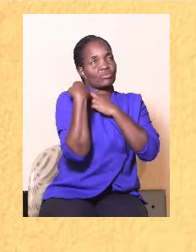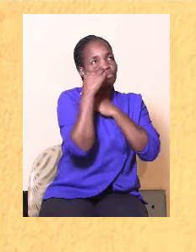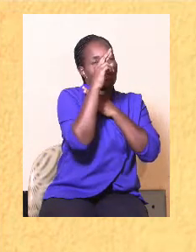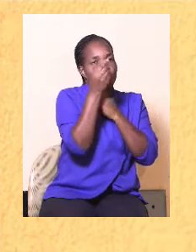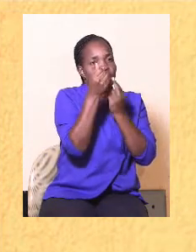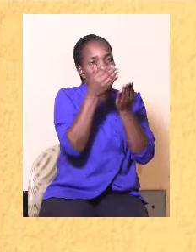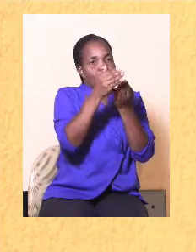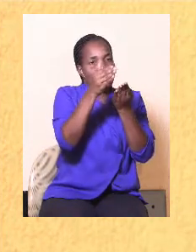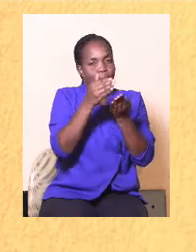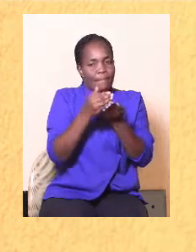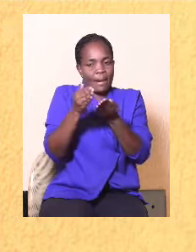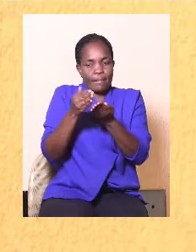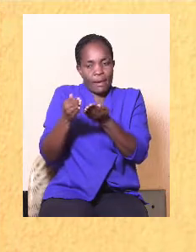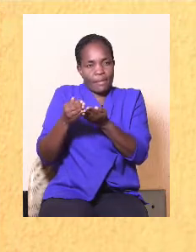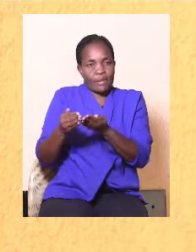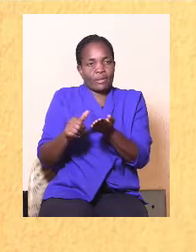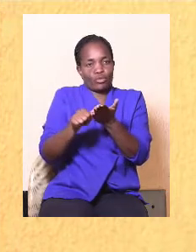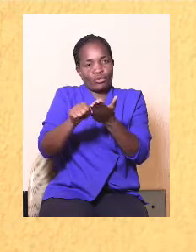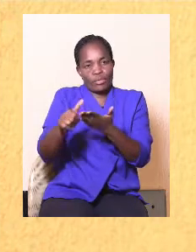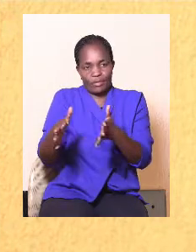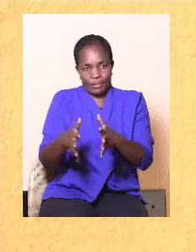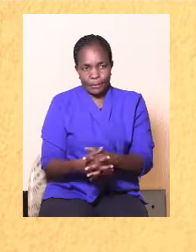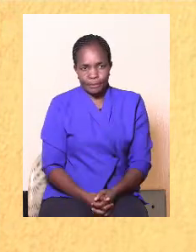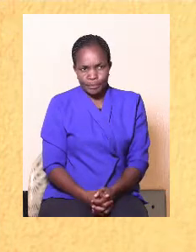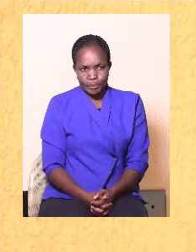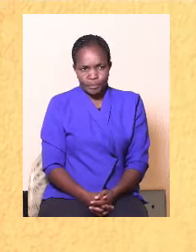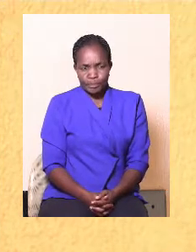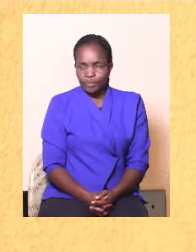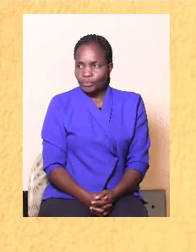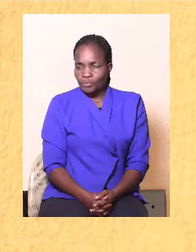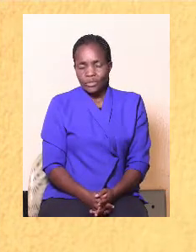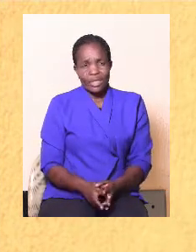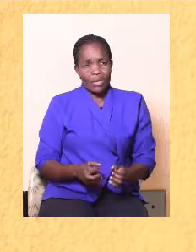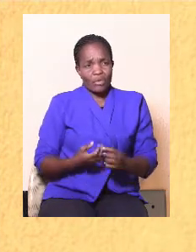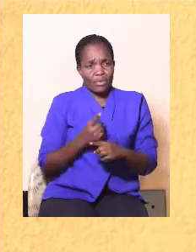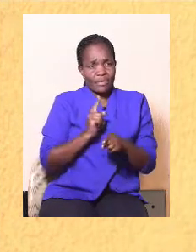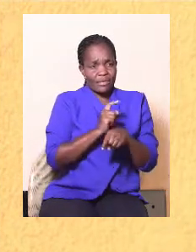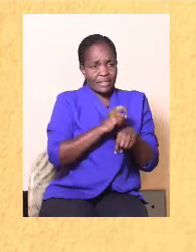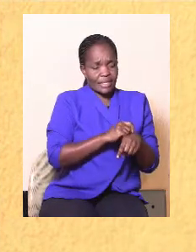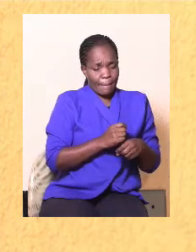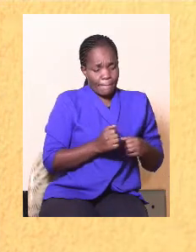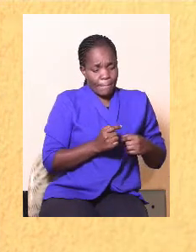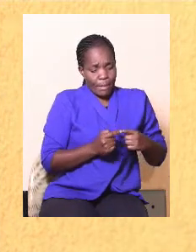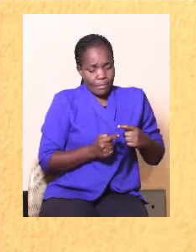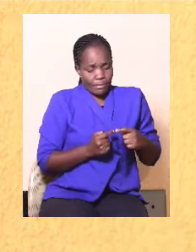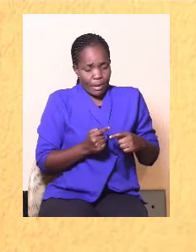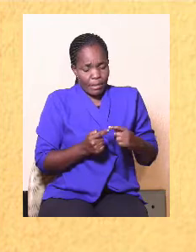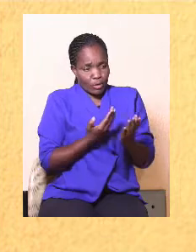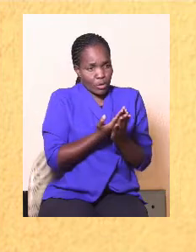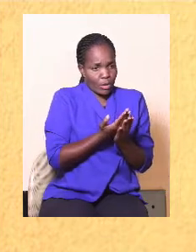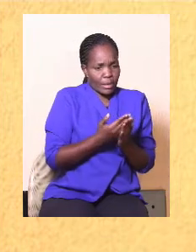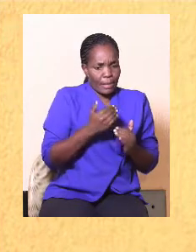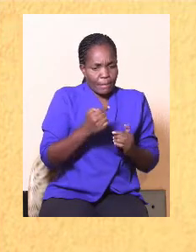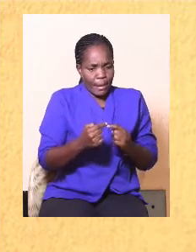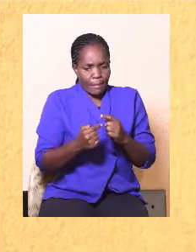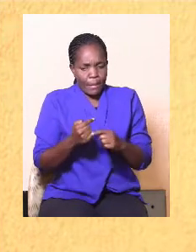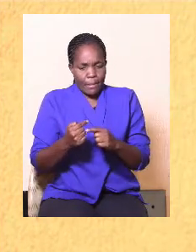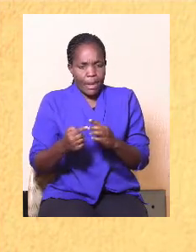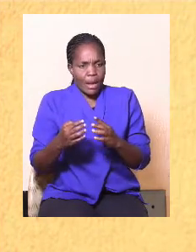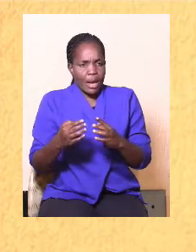So that process from the starting point to the end point for you receiving your money takes about